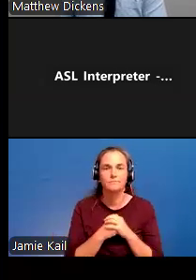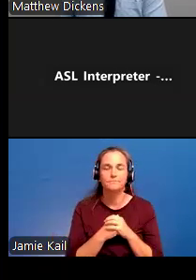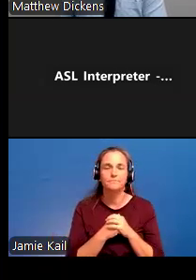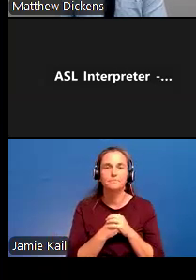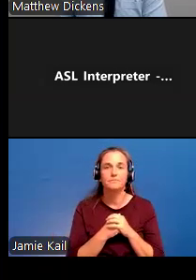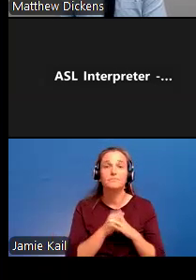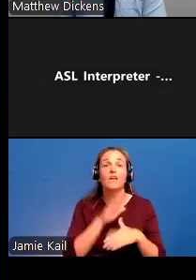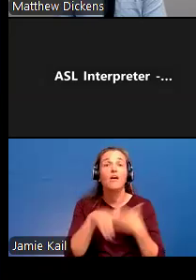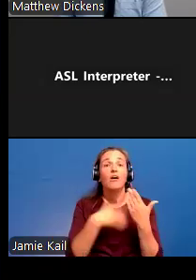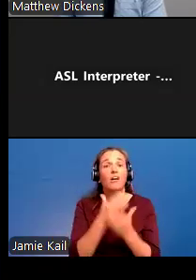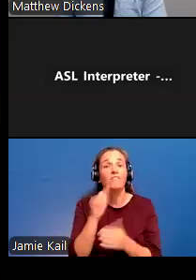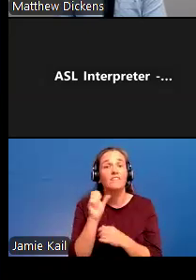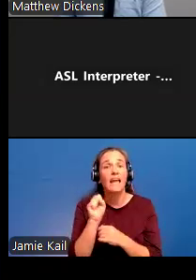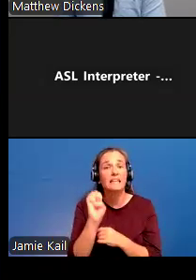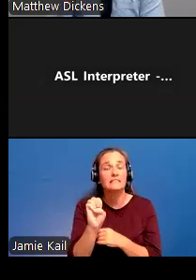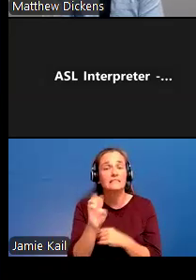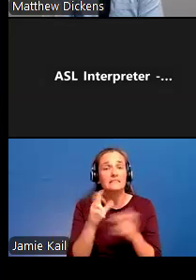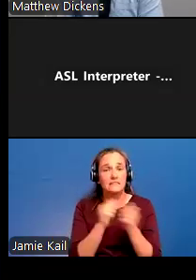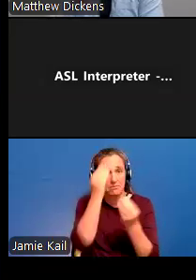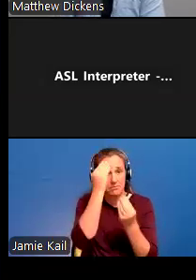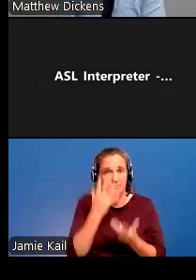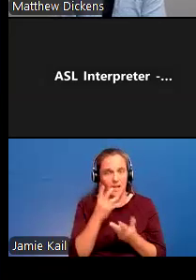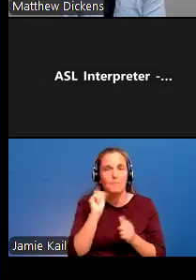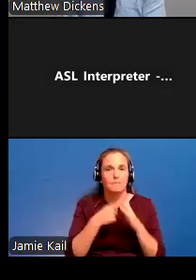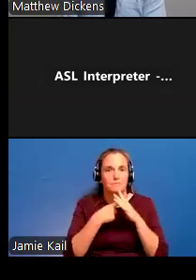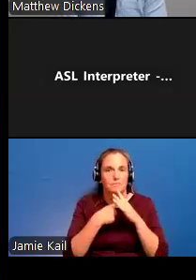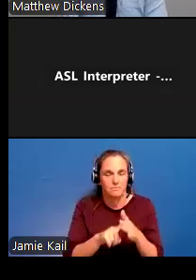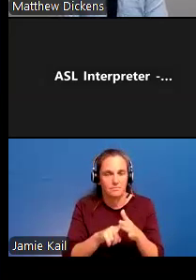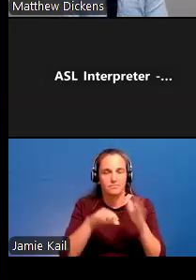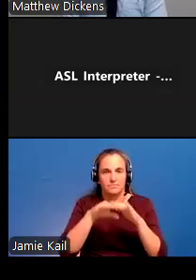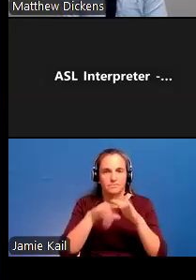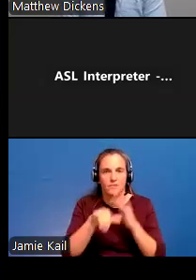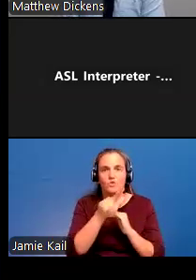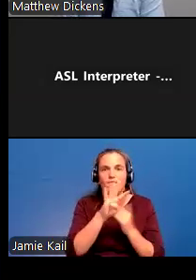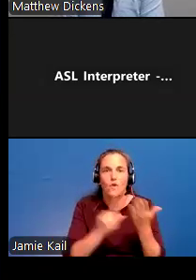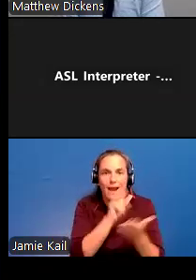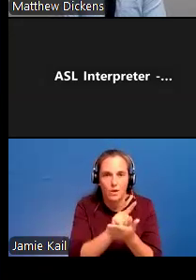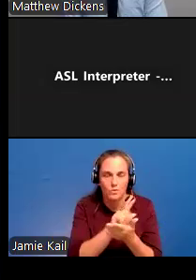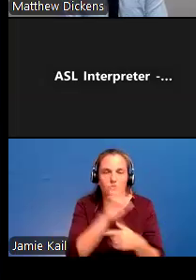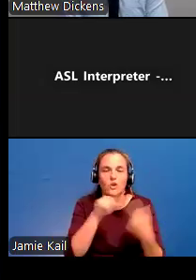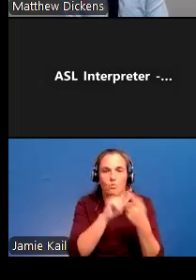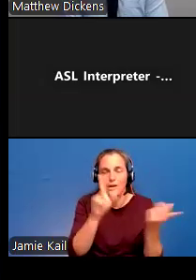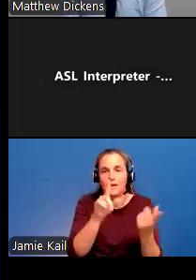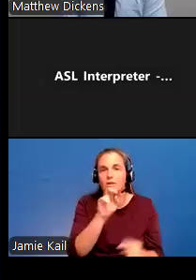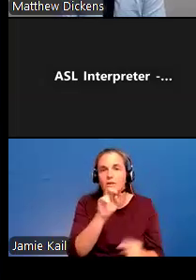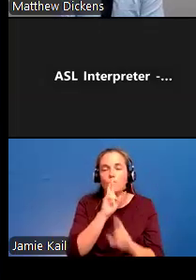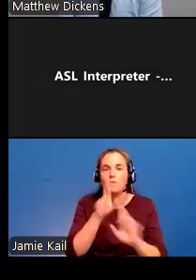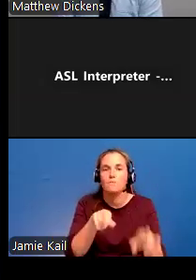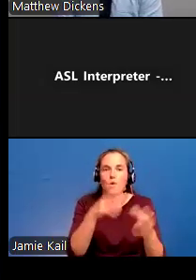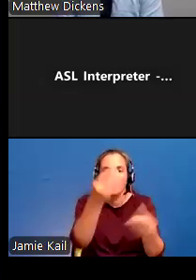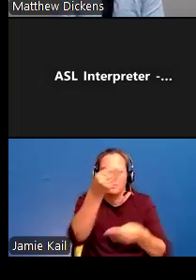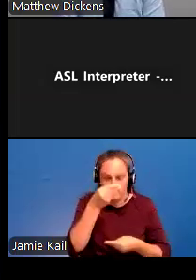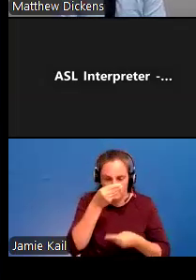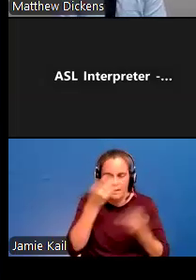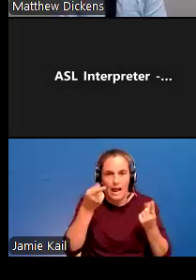All of our cases that we receive must be initiated within 24 hours of when the report was received. And the purpose